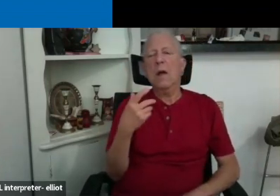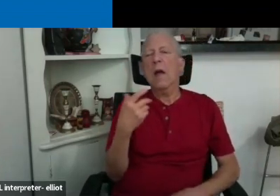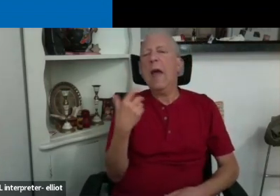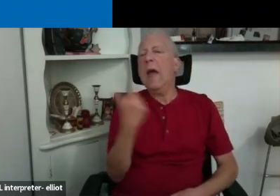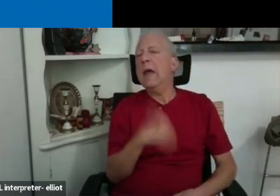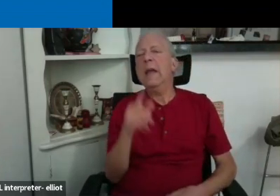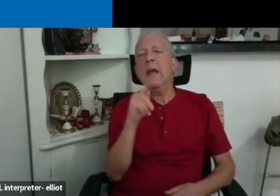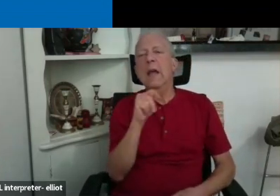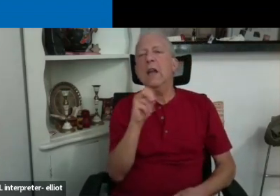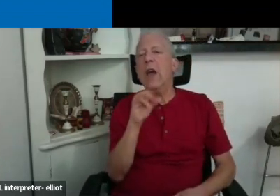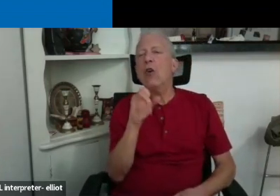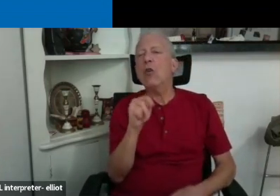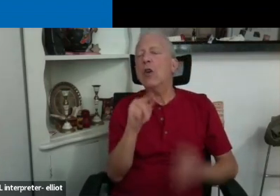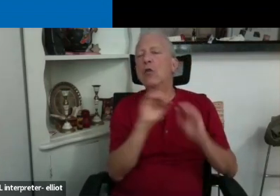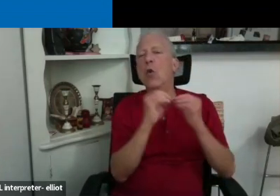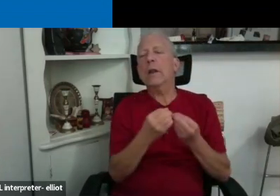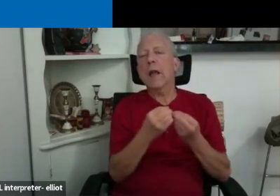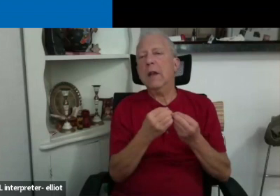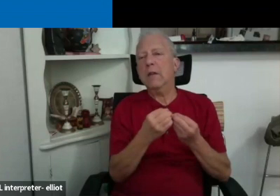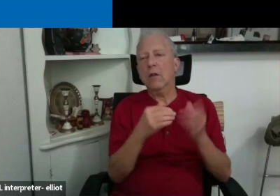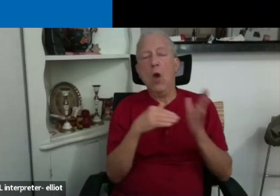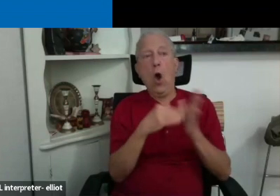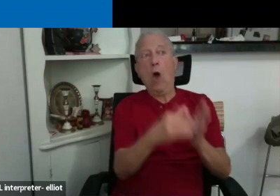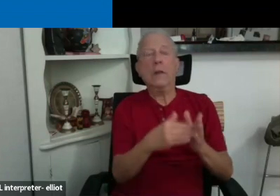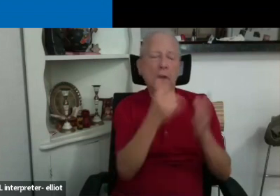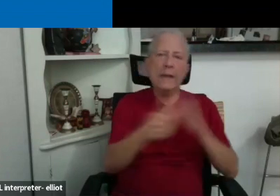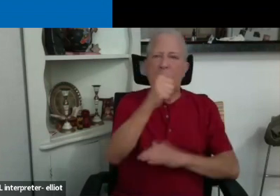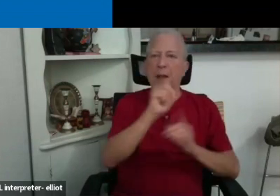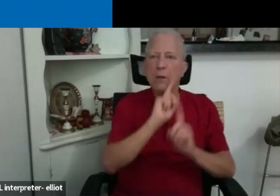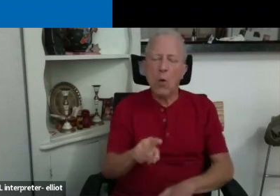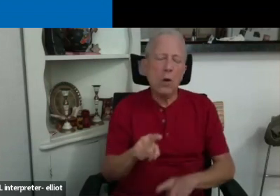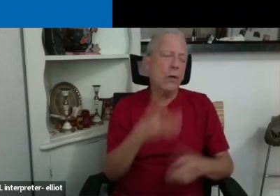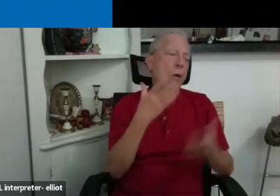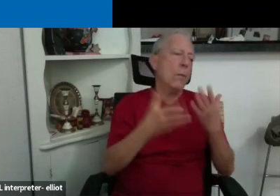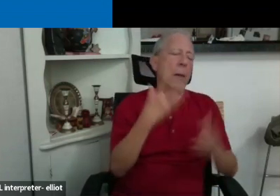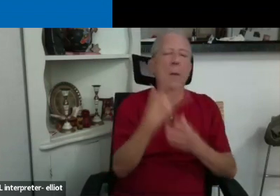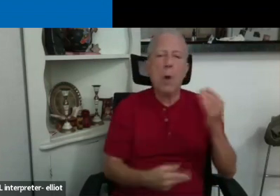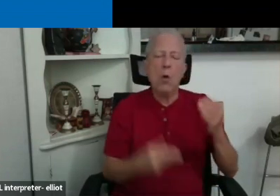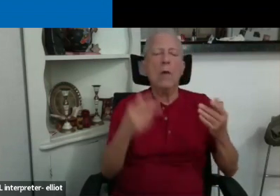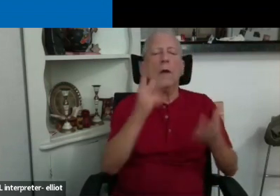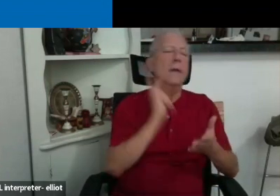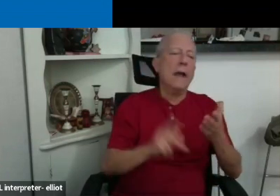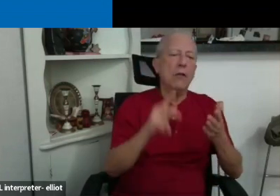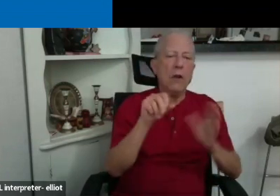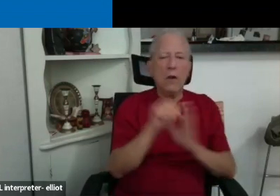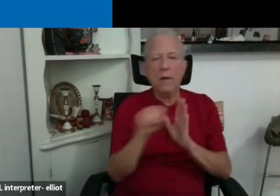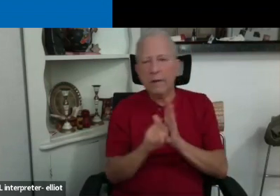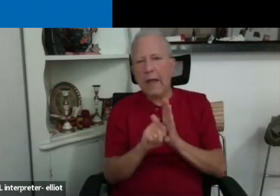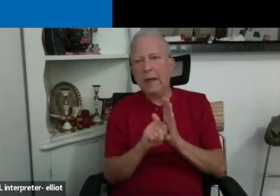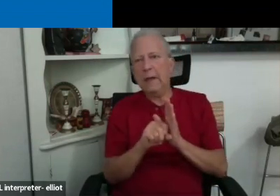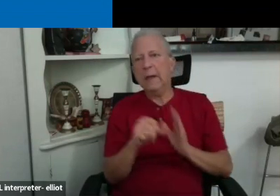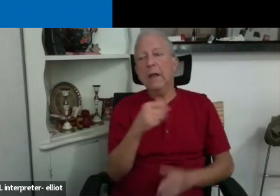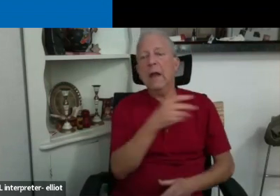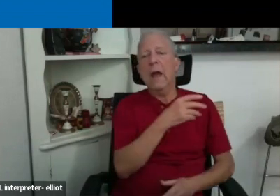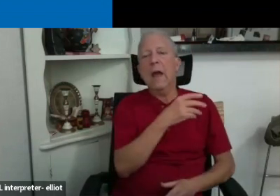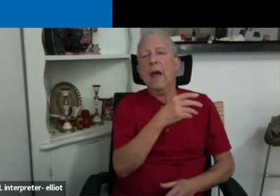are often designated by executive order or by a combination of the Secretary of State and the AG and Secretary